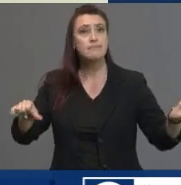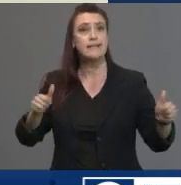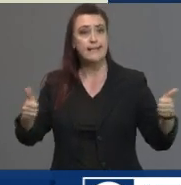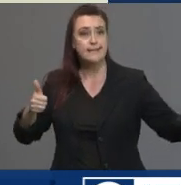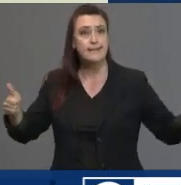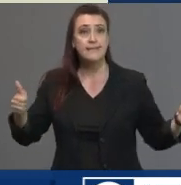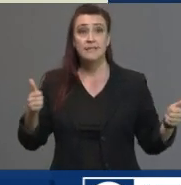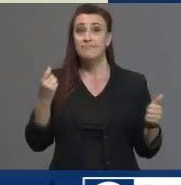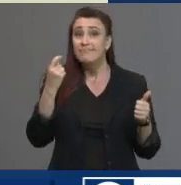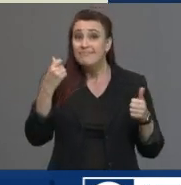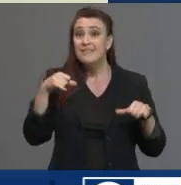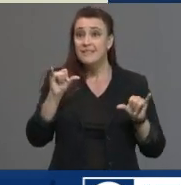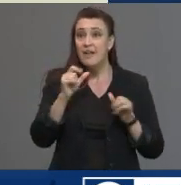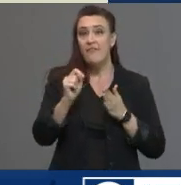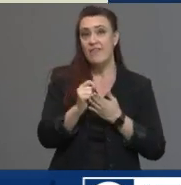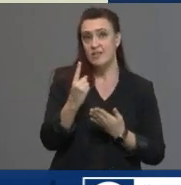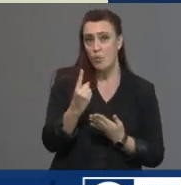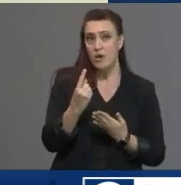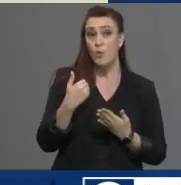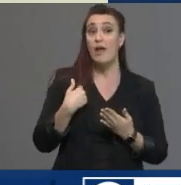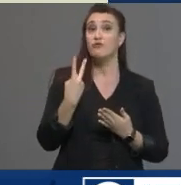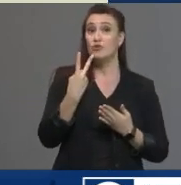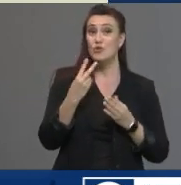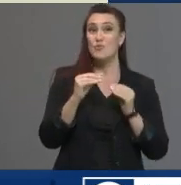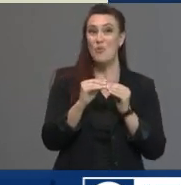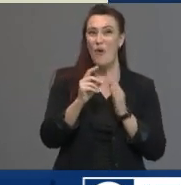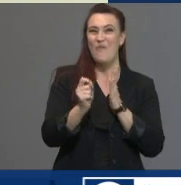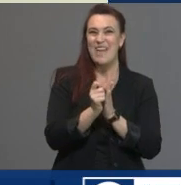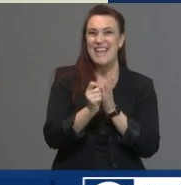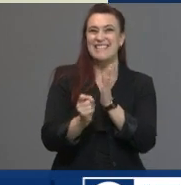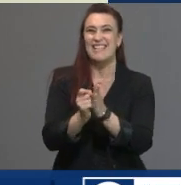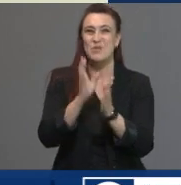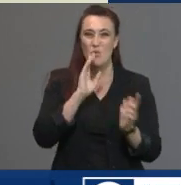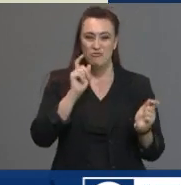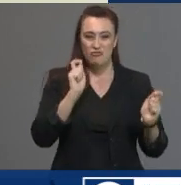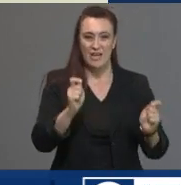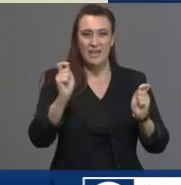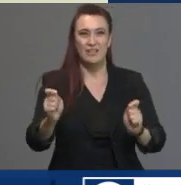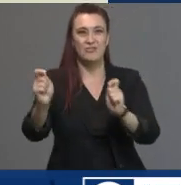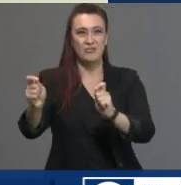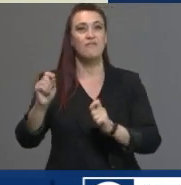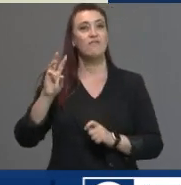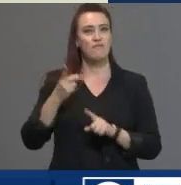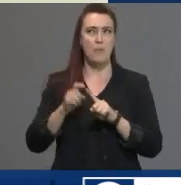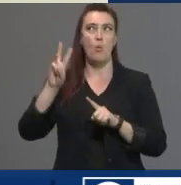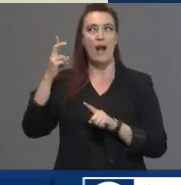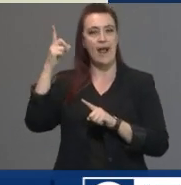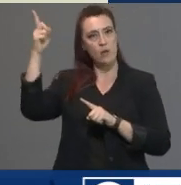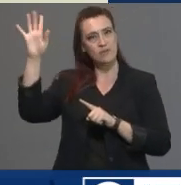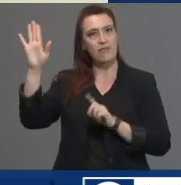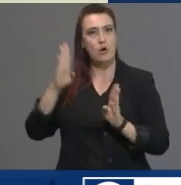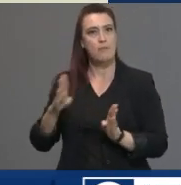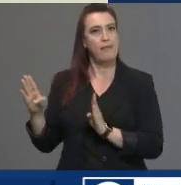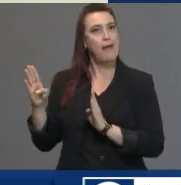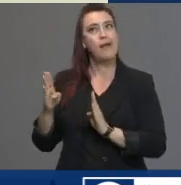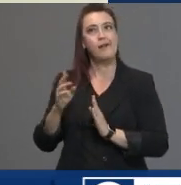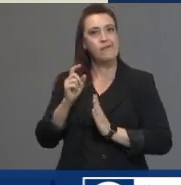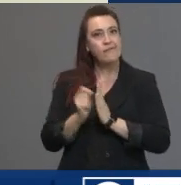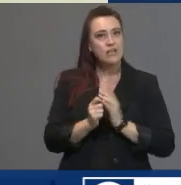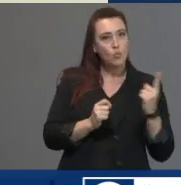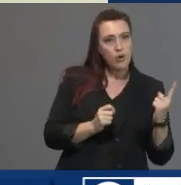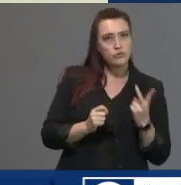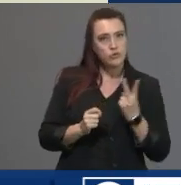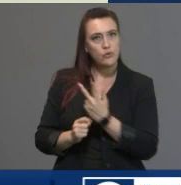are in that phase 1. There's 2 phases beyond this from the White House criteria. This is a good